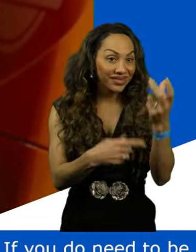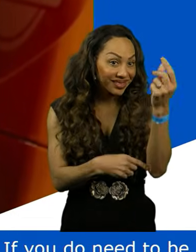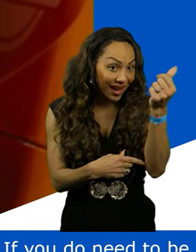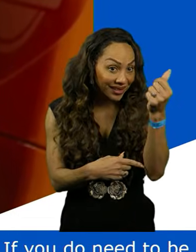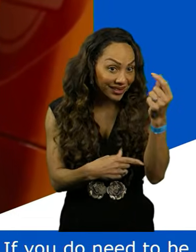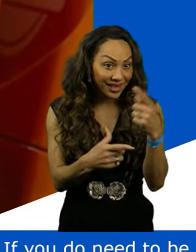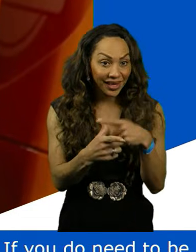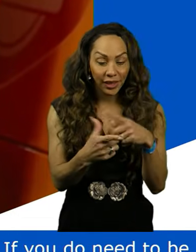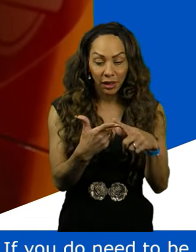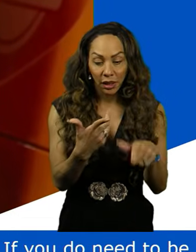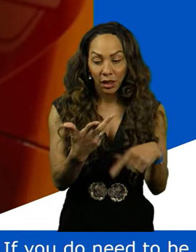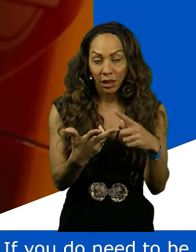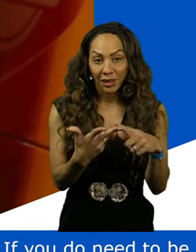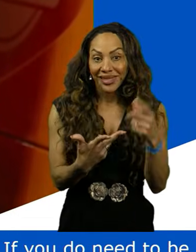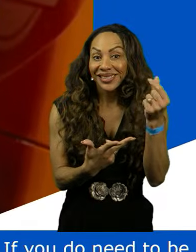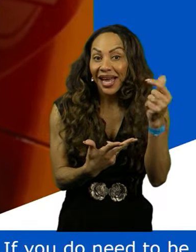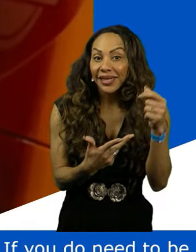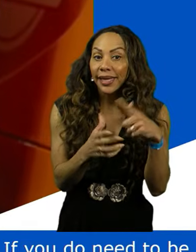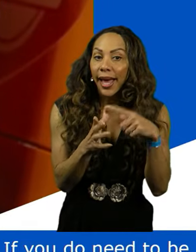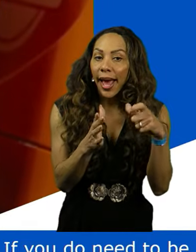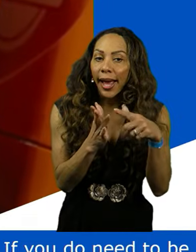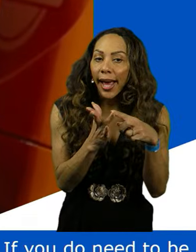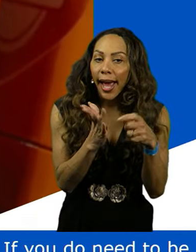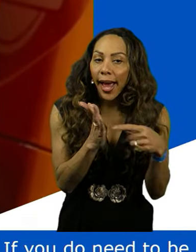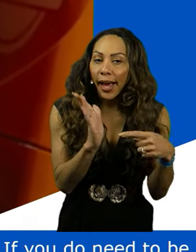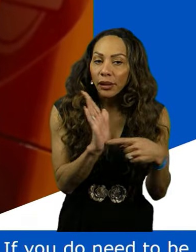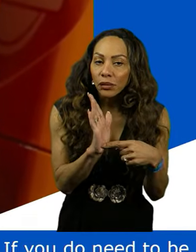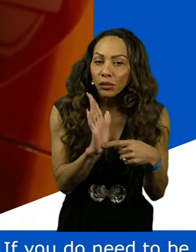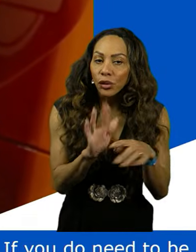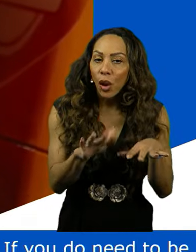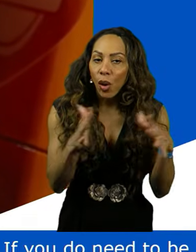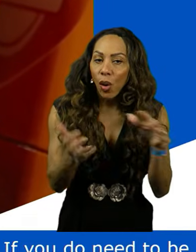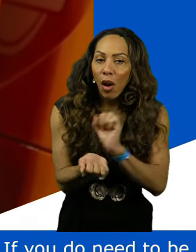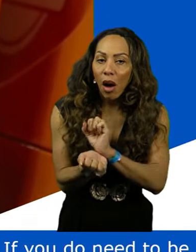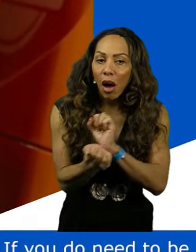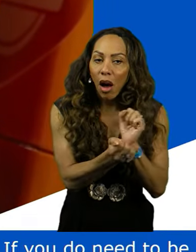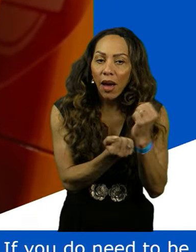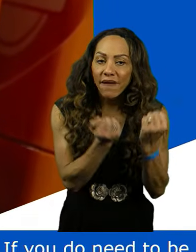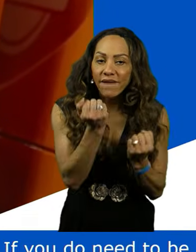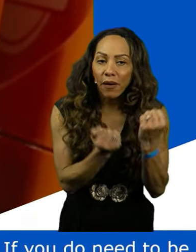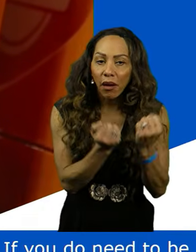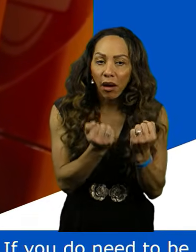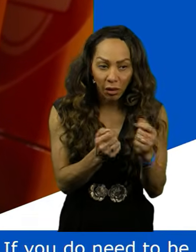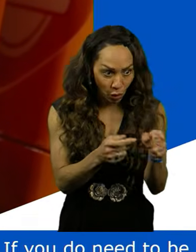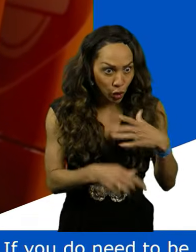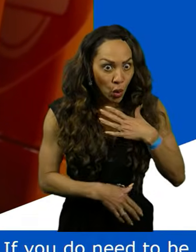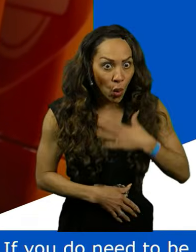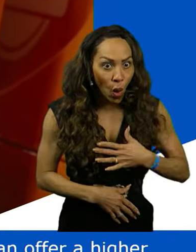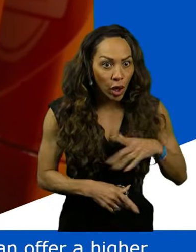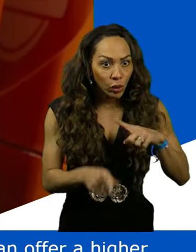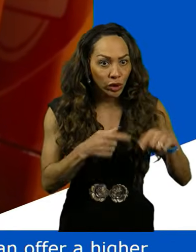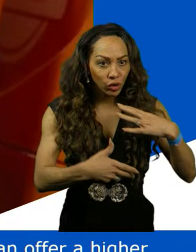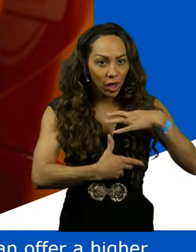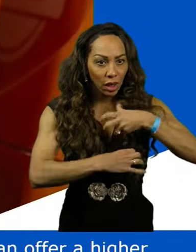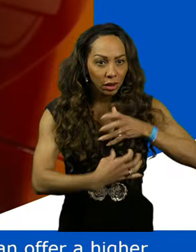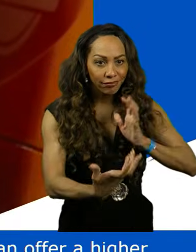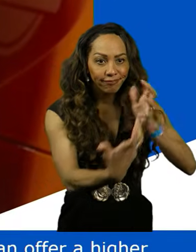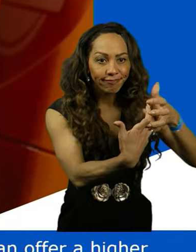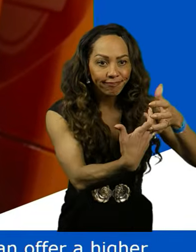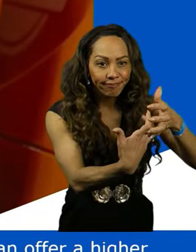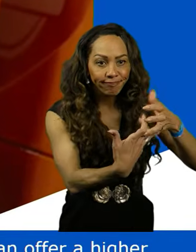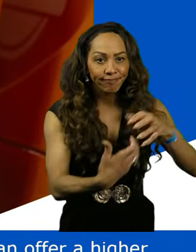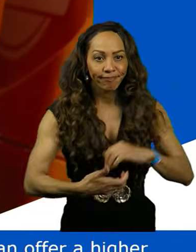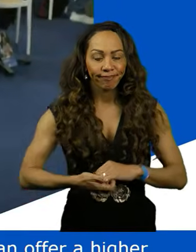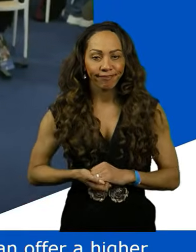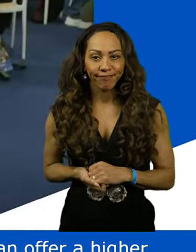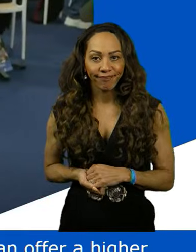accounts. We can offer you a hire vehicle. We will we'll tailor that solution to what's right for you at that point.